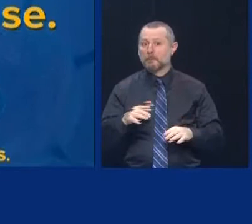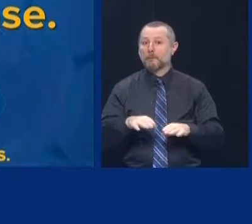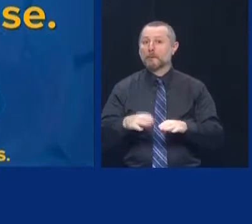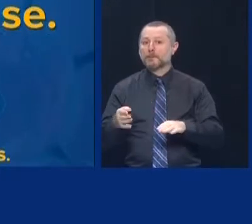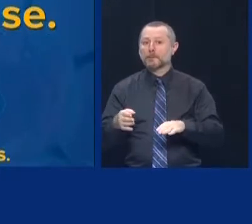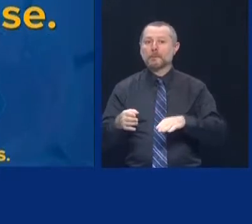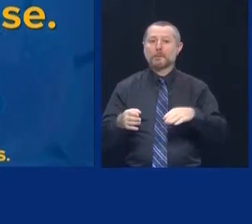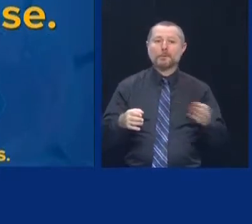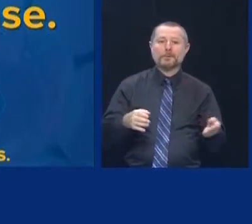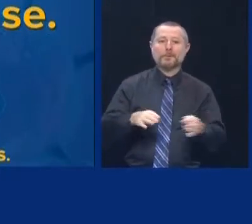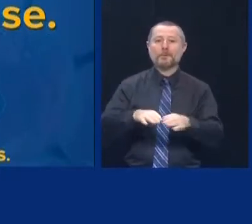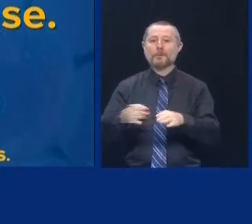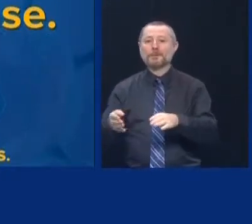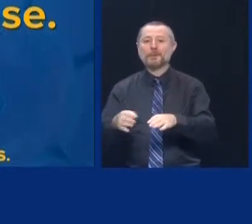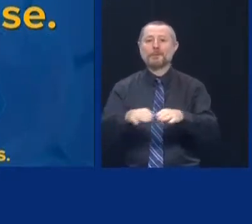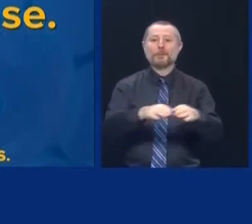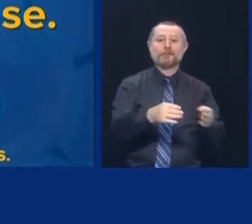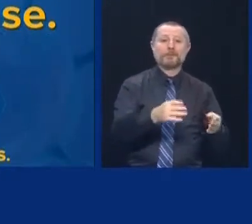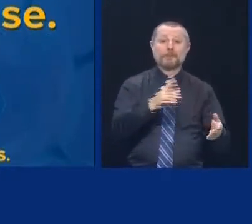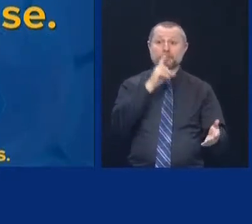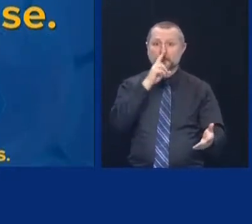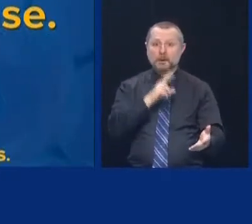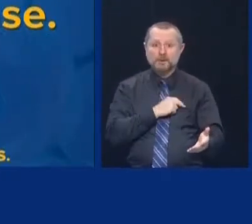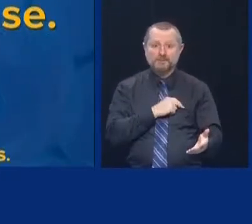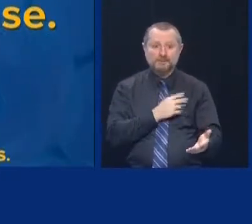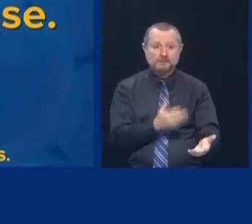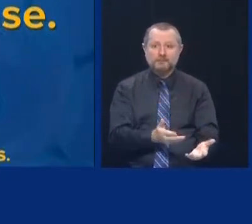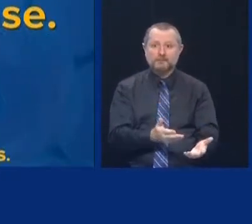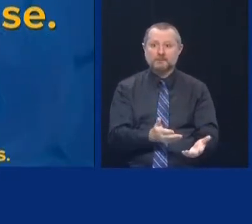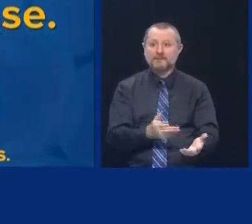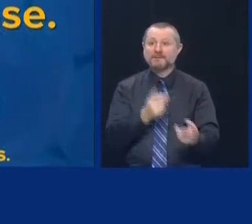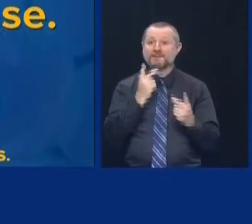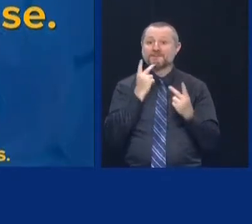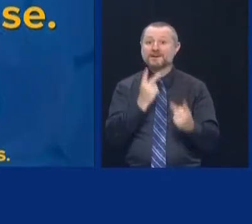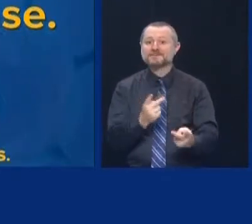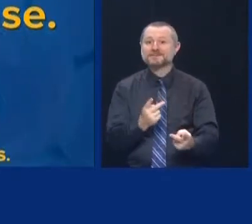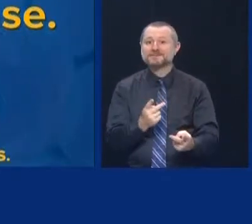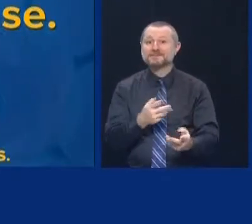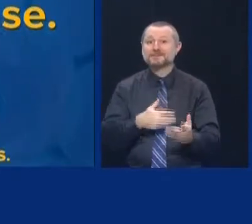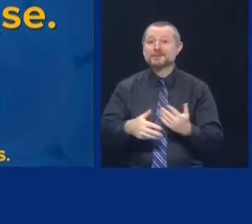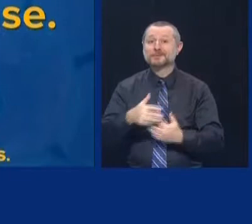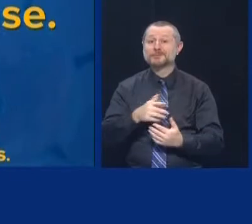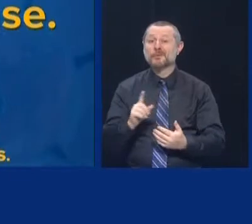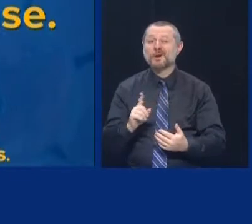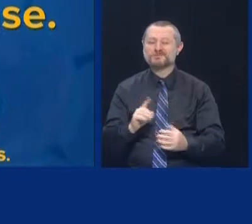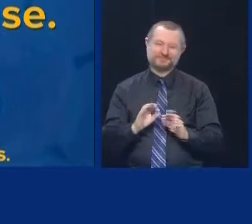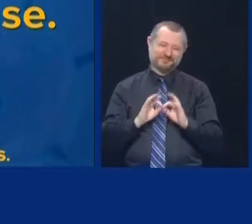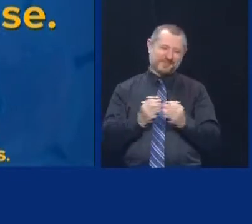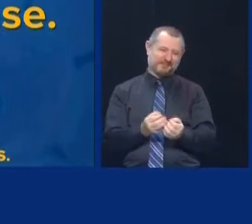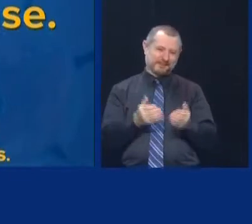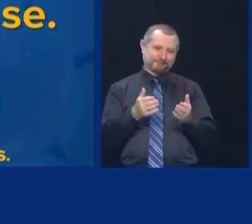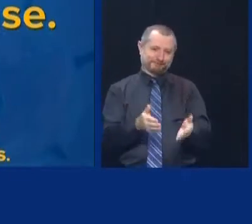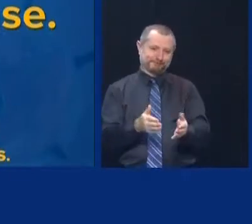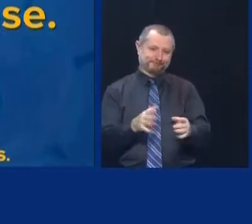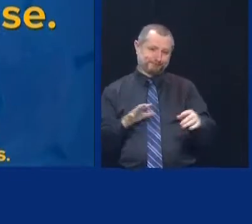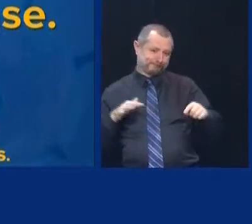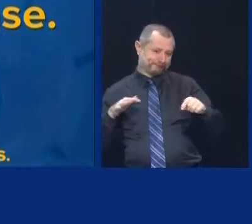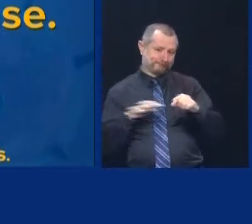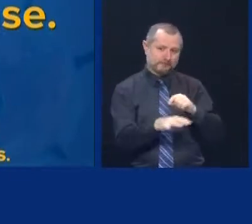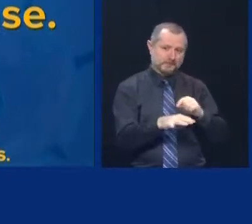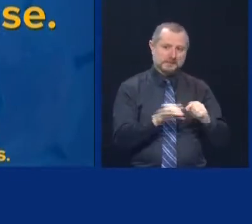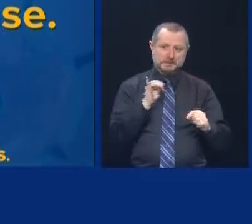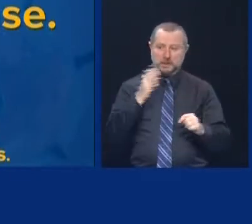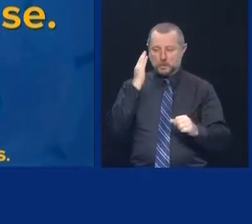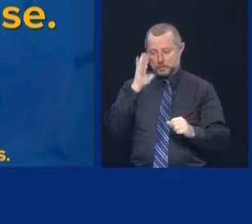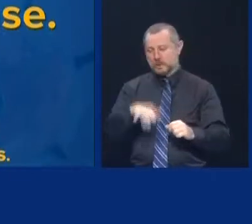Thanksgiving holiday. I'm going home to see my family. And that's exactly what has been